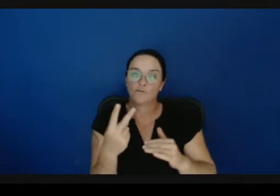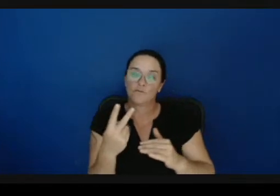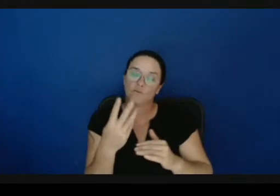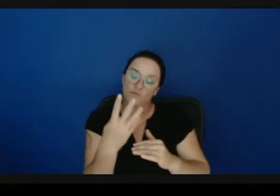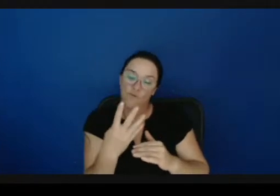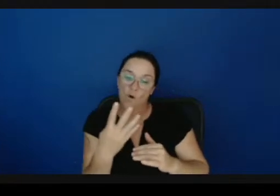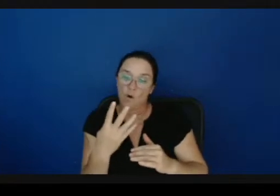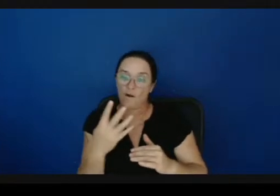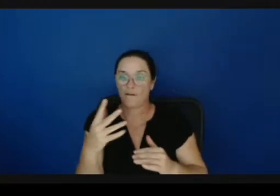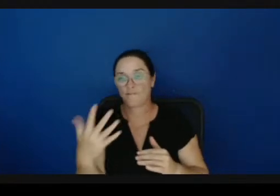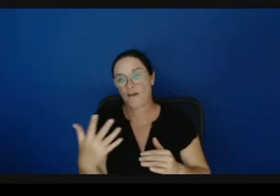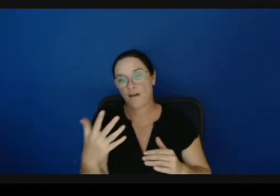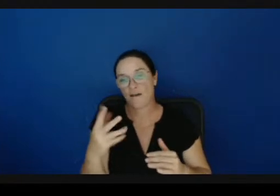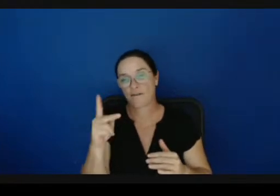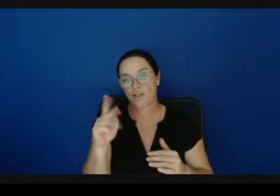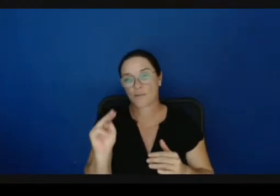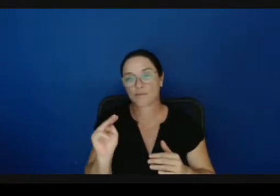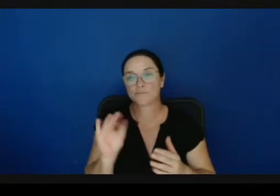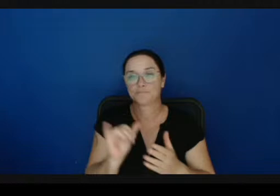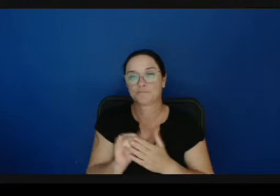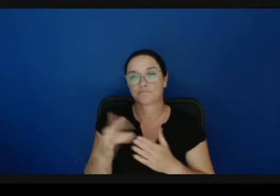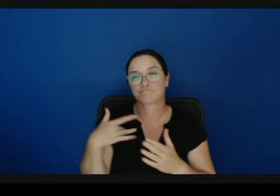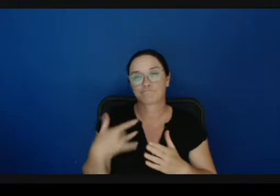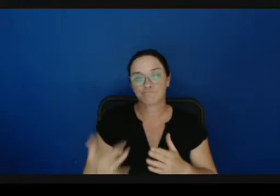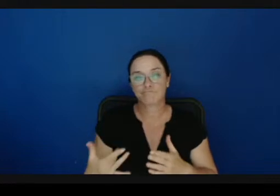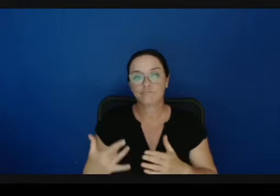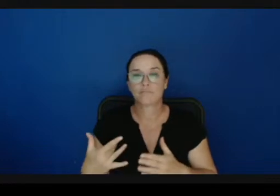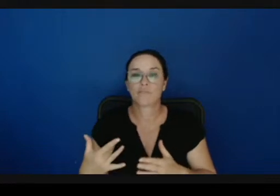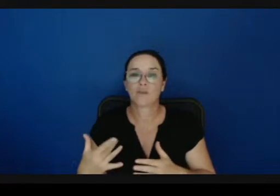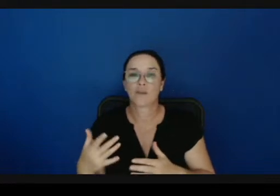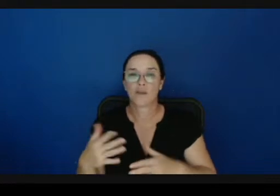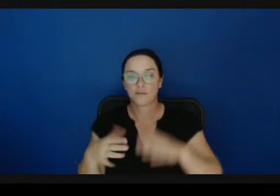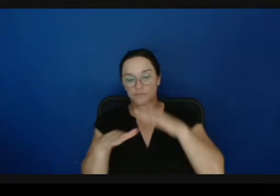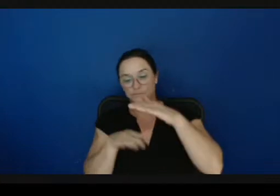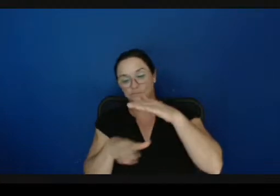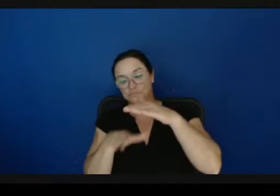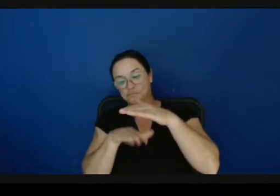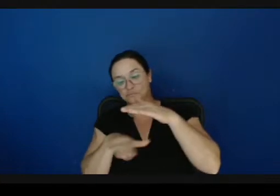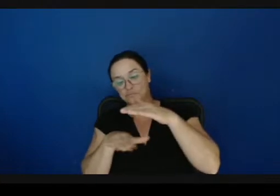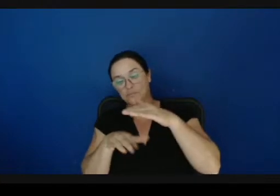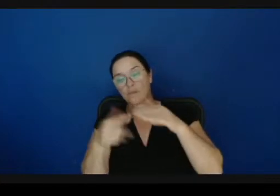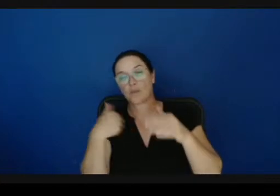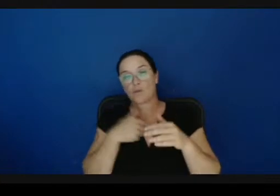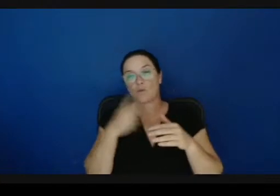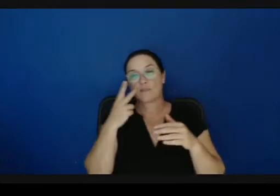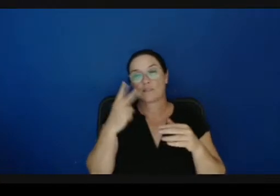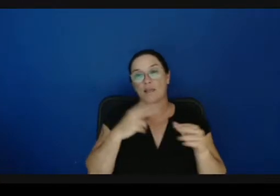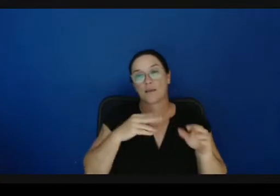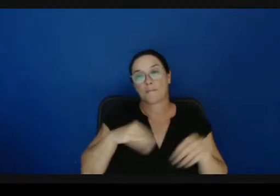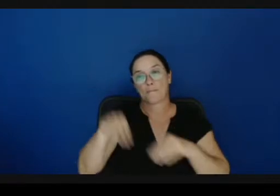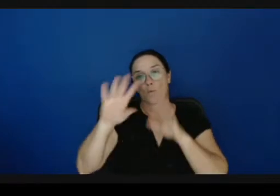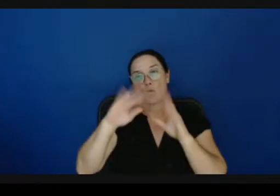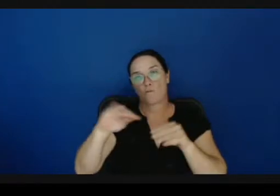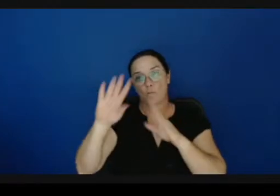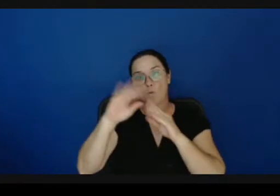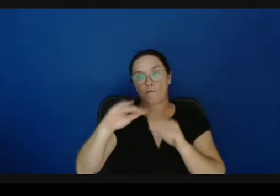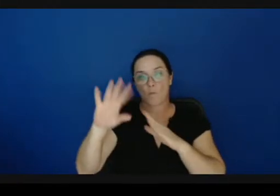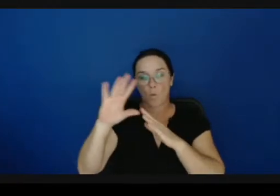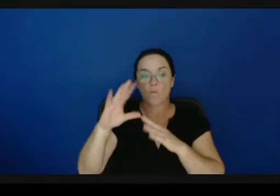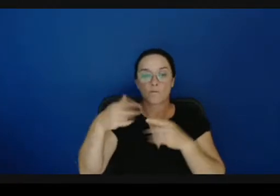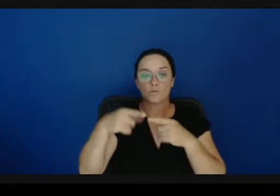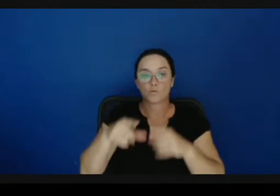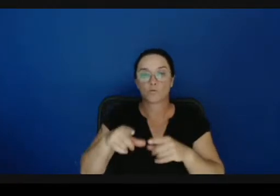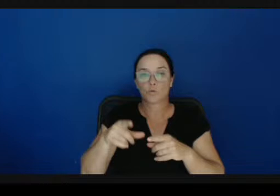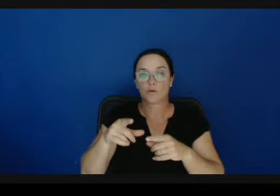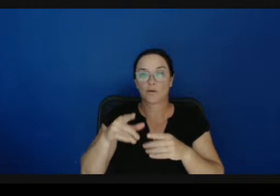level, that's your typical shallow storage that we've been seeing moving over the last couple of decades. So magma filling, magma moving, but no tilt